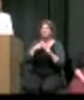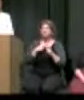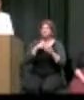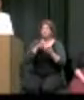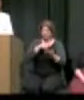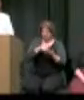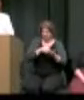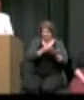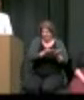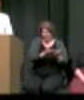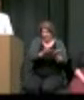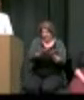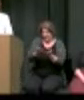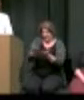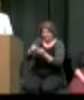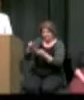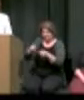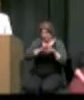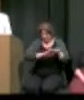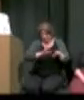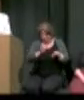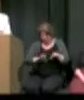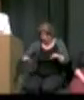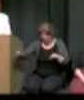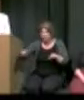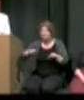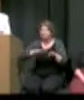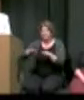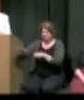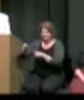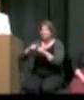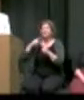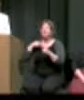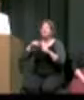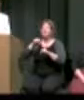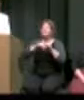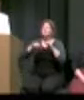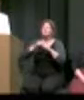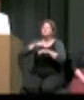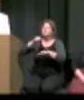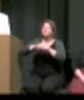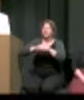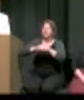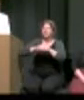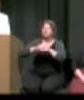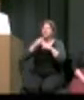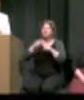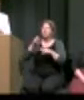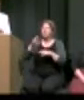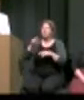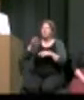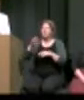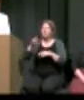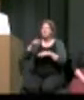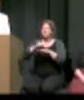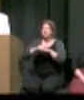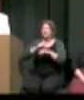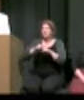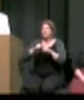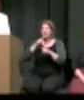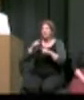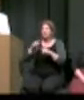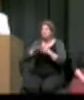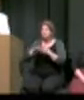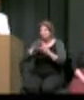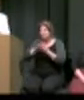there, and we have the materials mixed with Portland cement, which stabilizes the dredge